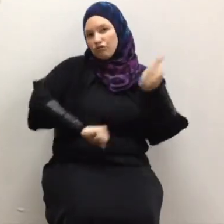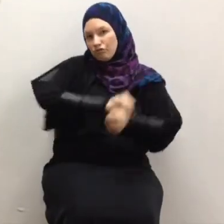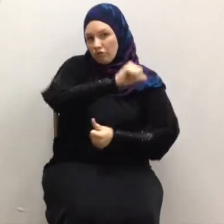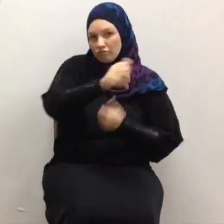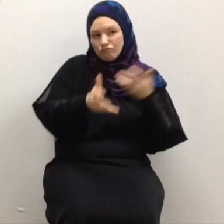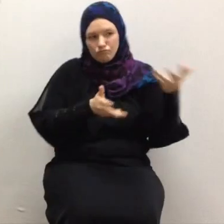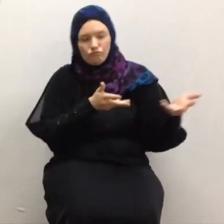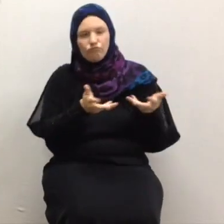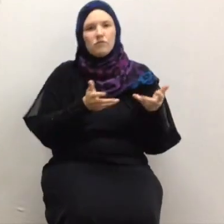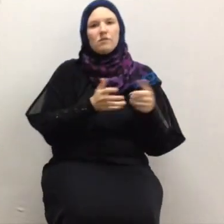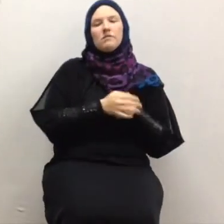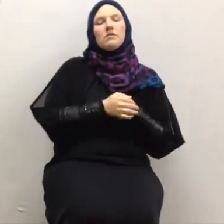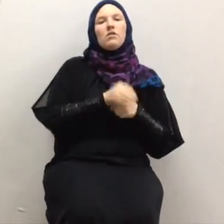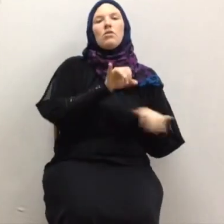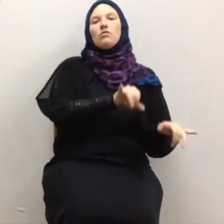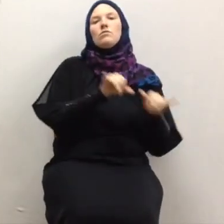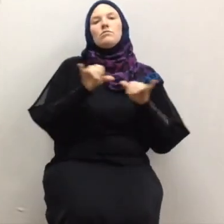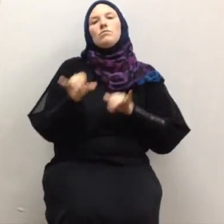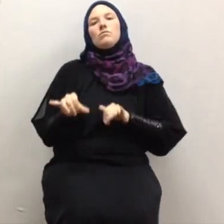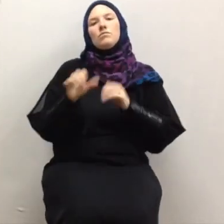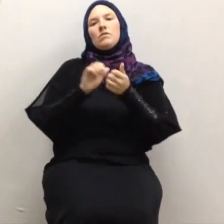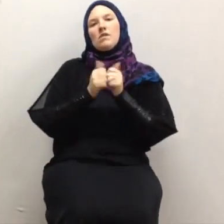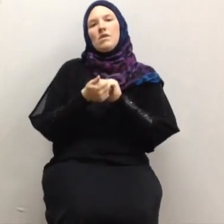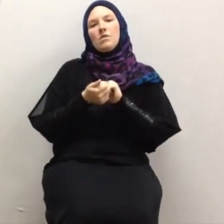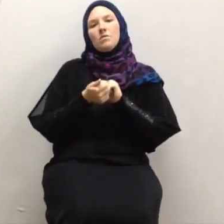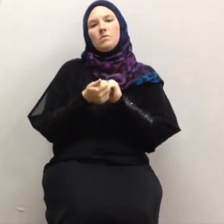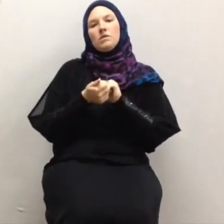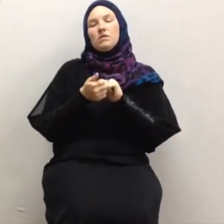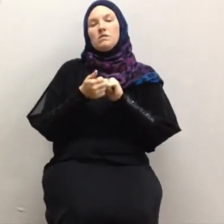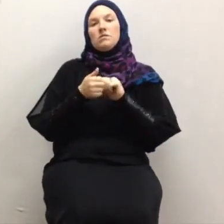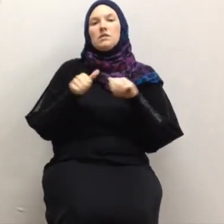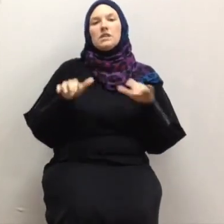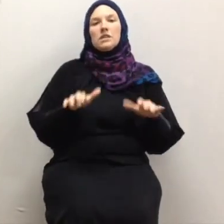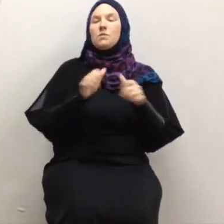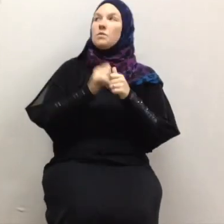and with the commands of Allah subhanahu wa ta'ala.